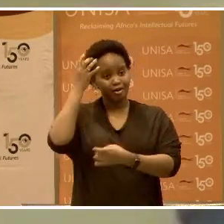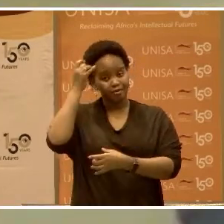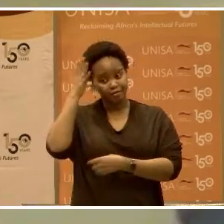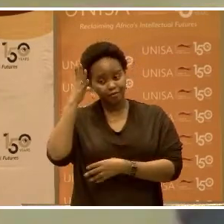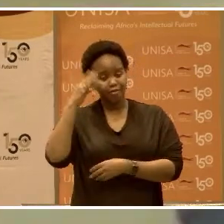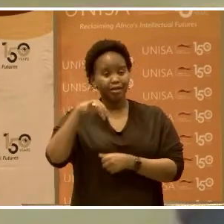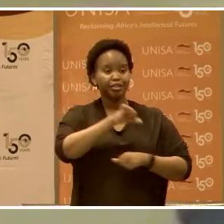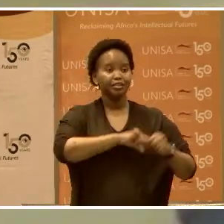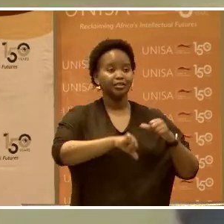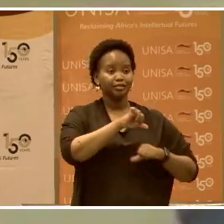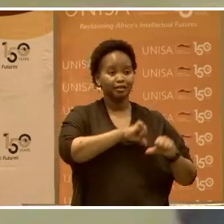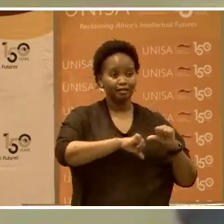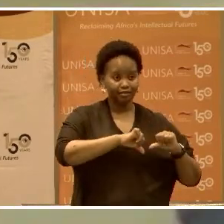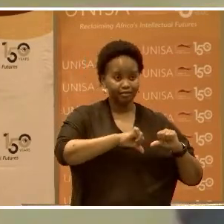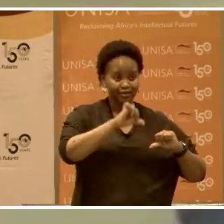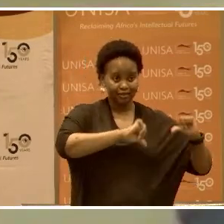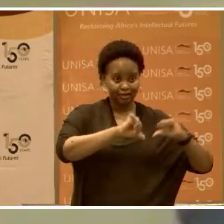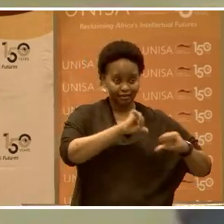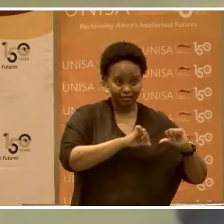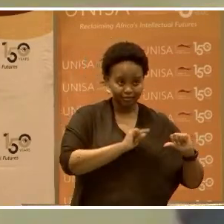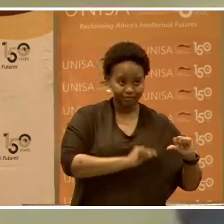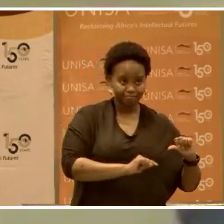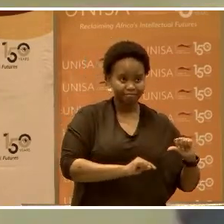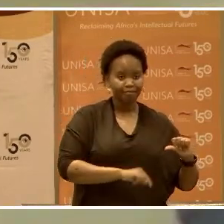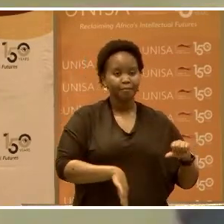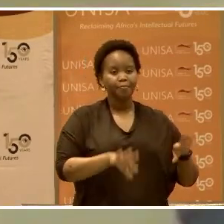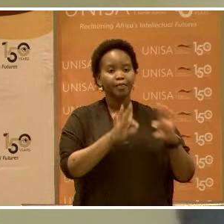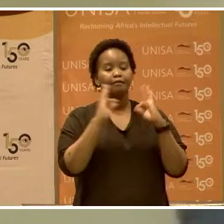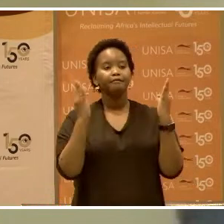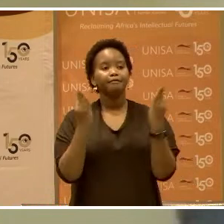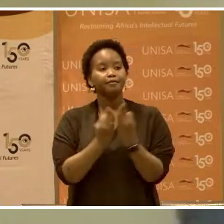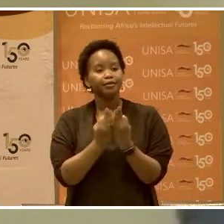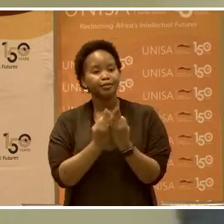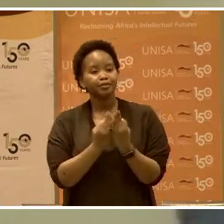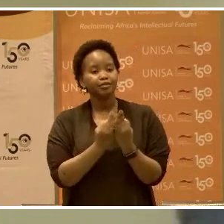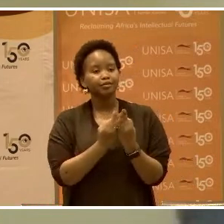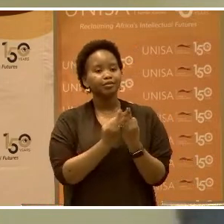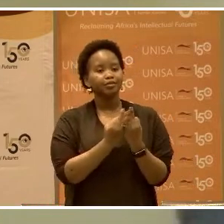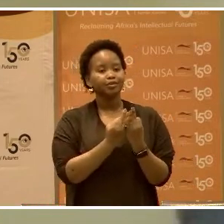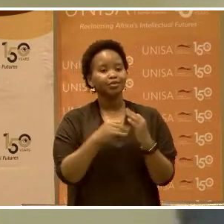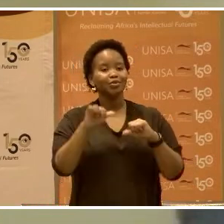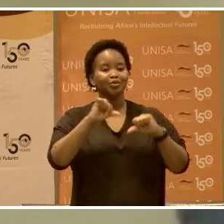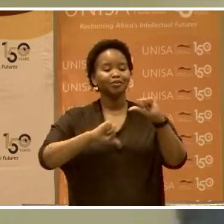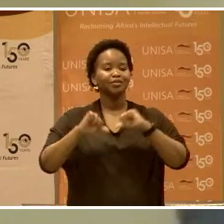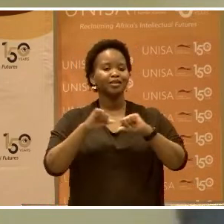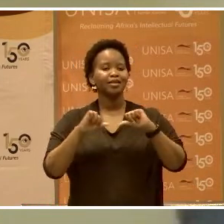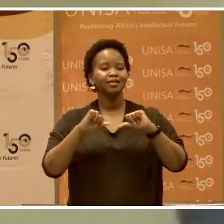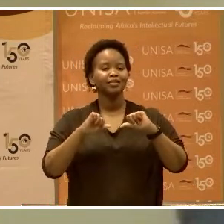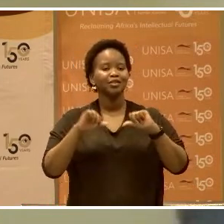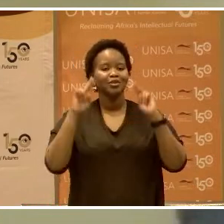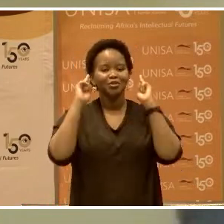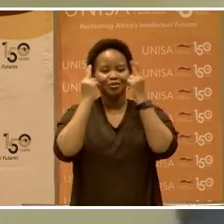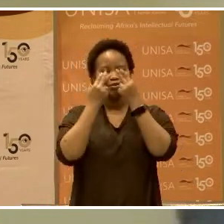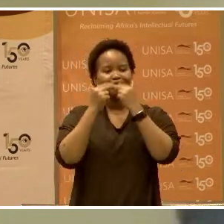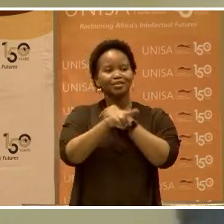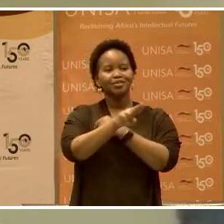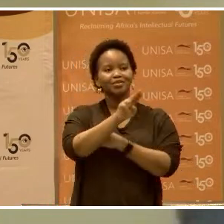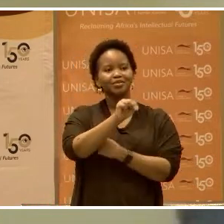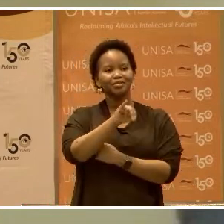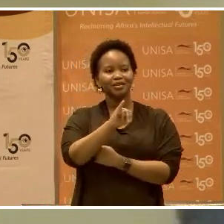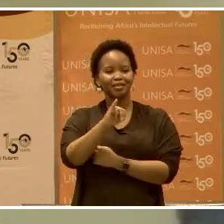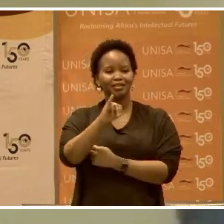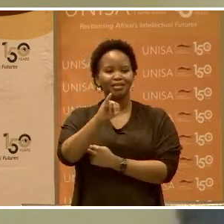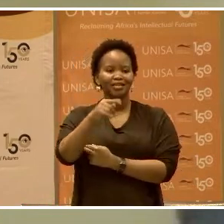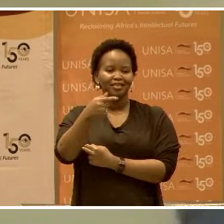of Communication and Information Sciences at University of Ilorin in Nigeria.